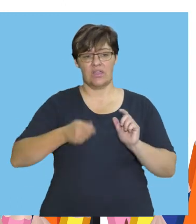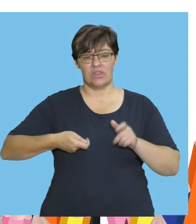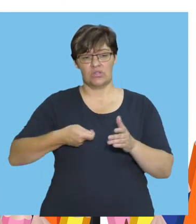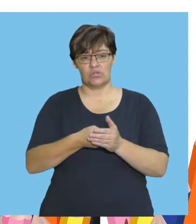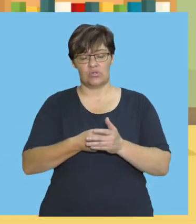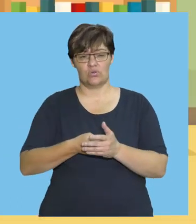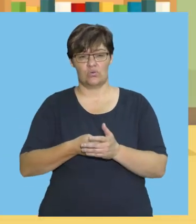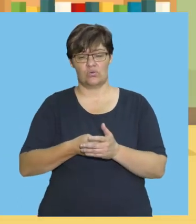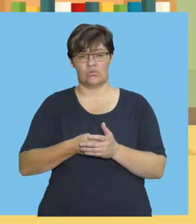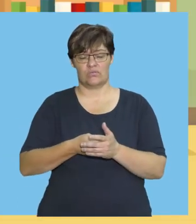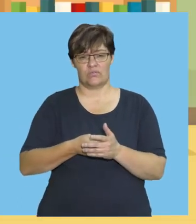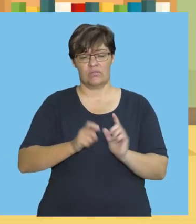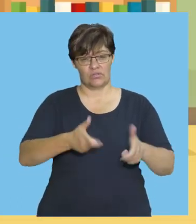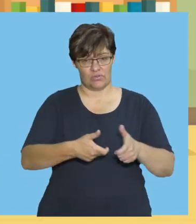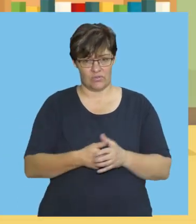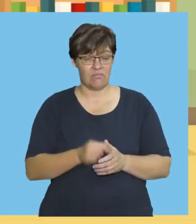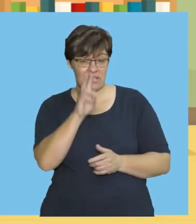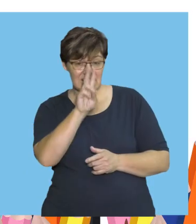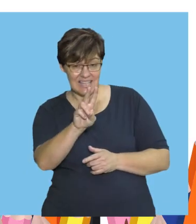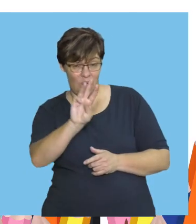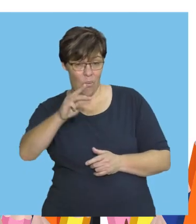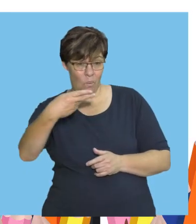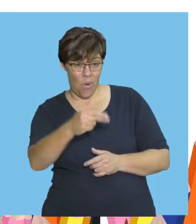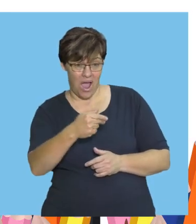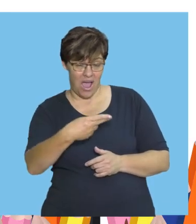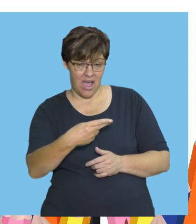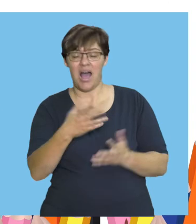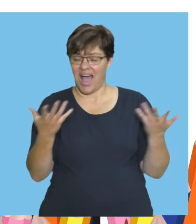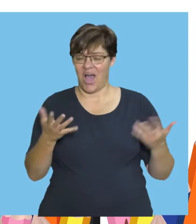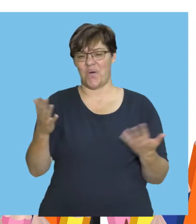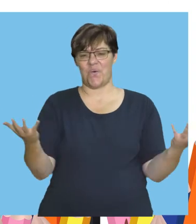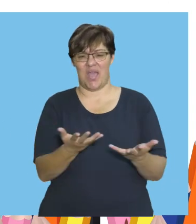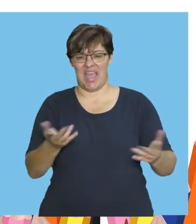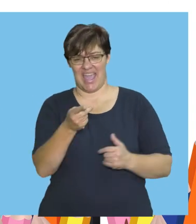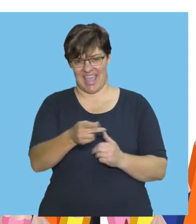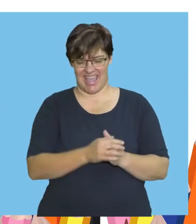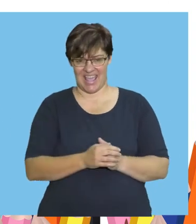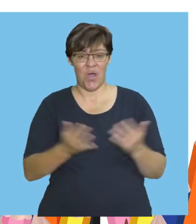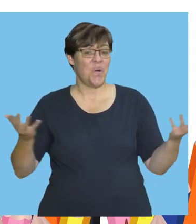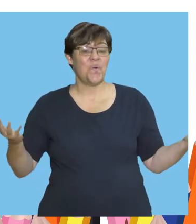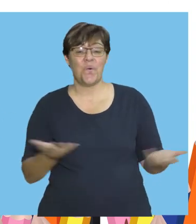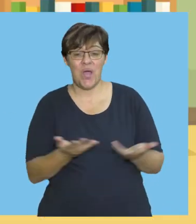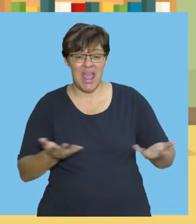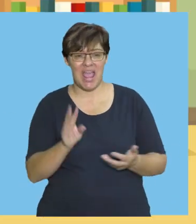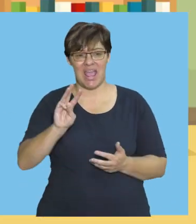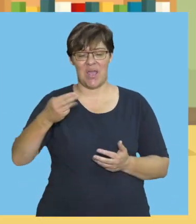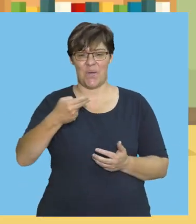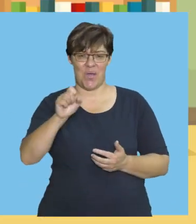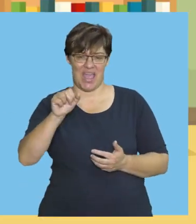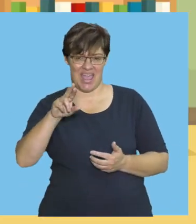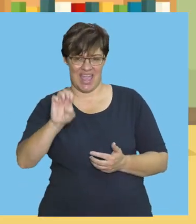Did you hear the wh word? Great. Where is the word in